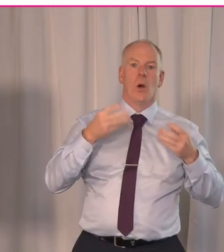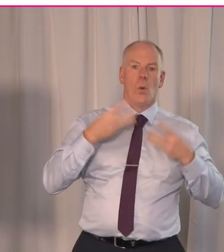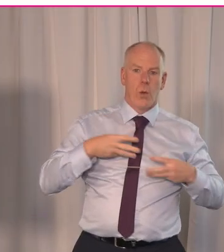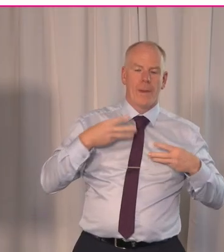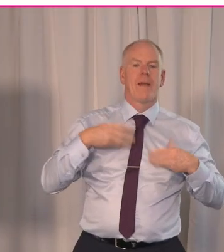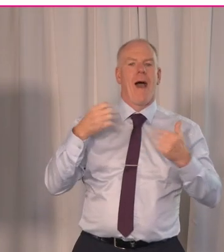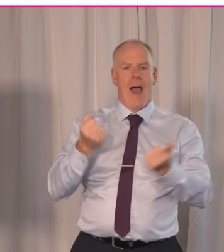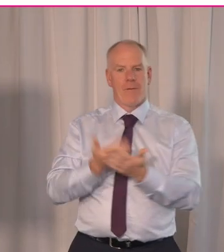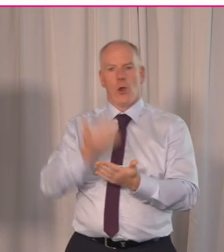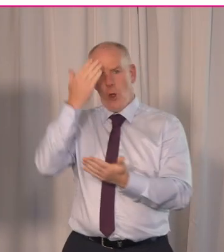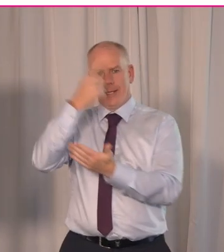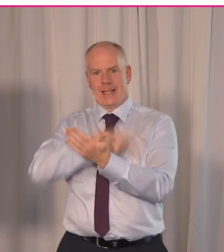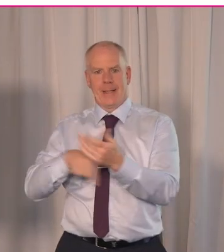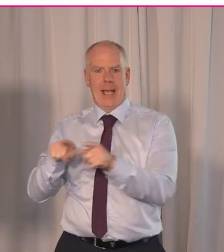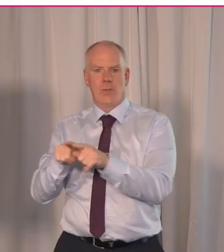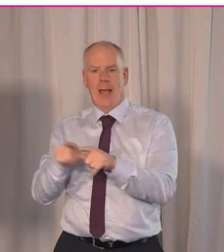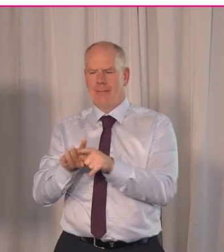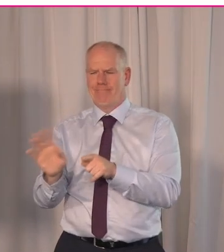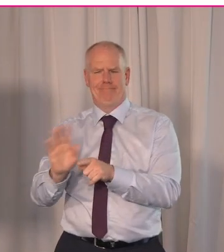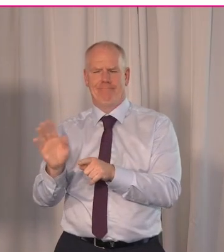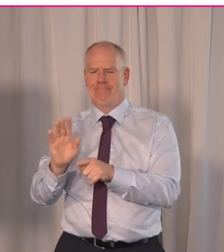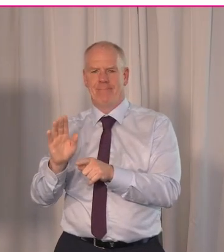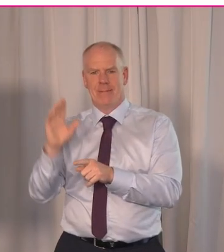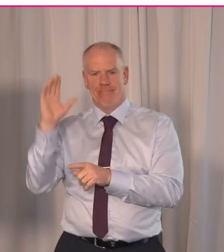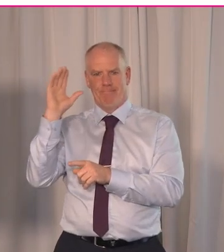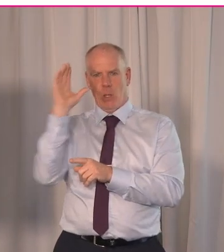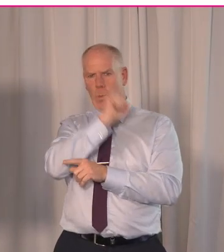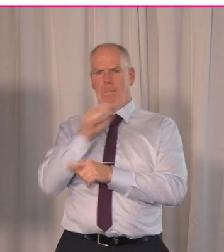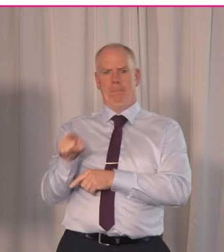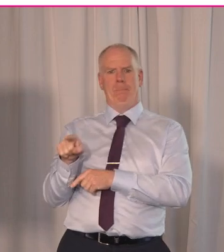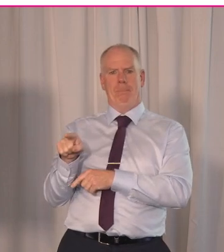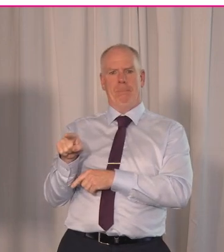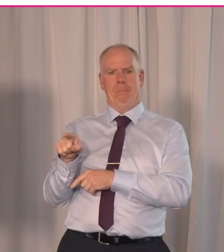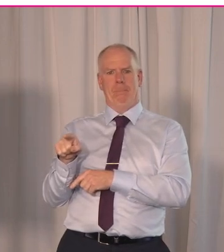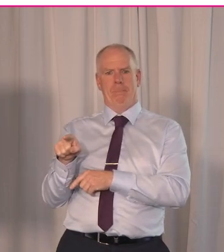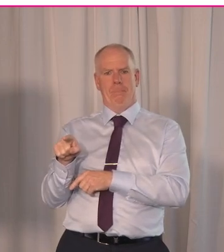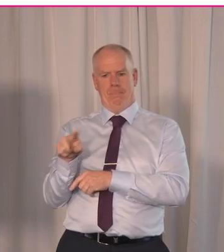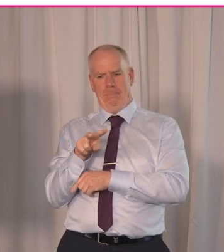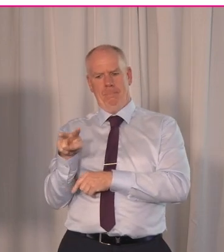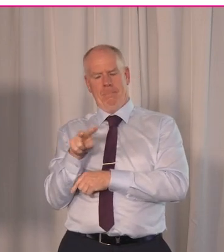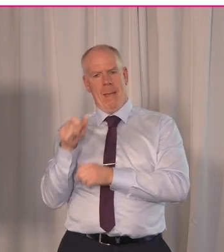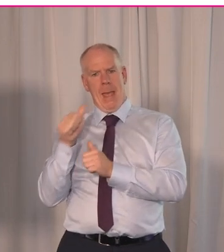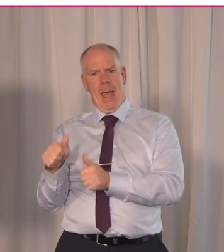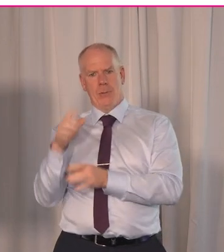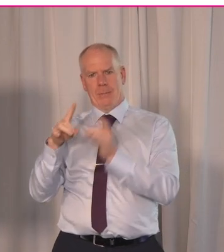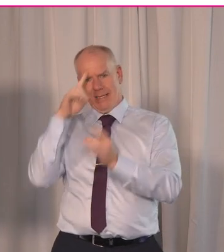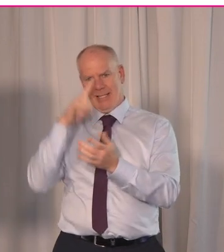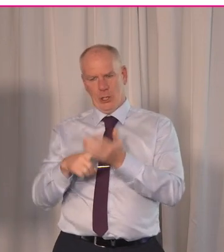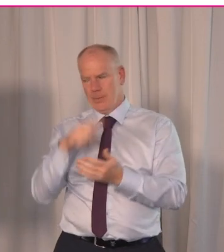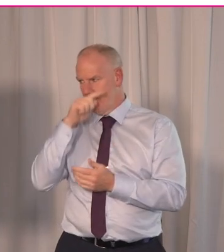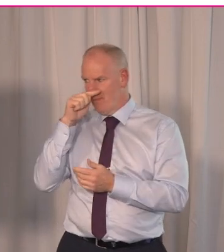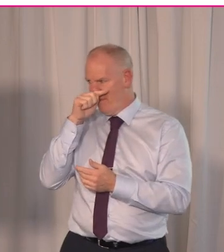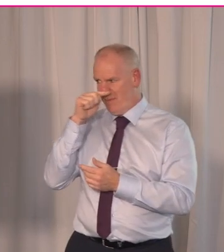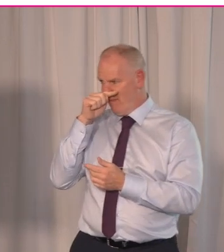learning disability, and there's this perceived inference about their abilities.